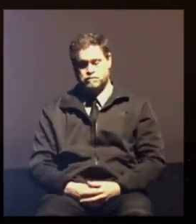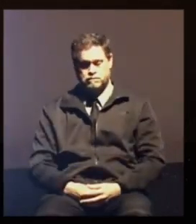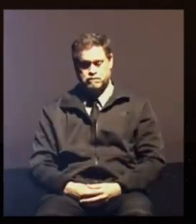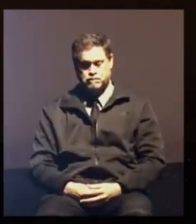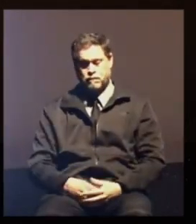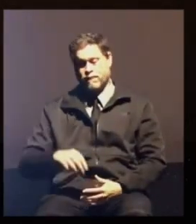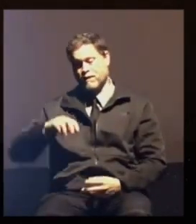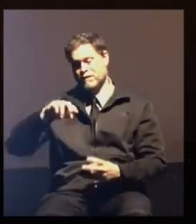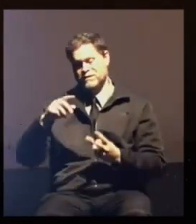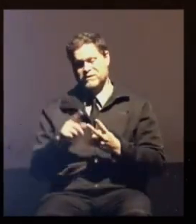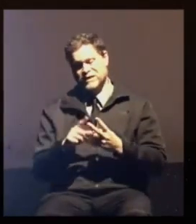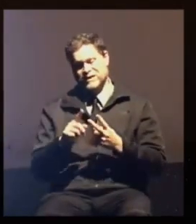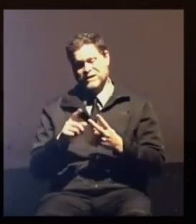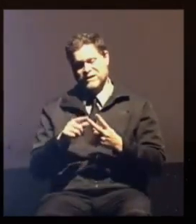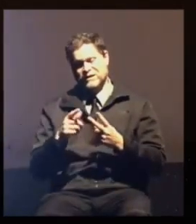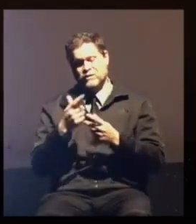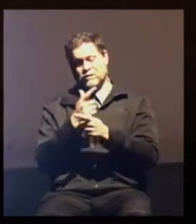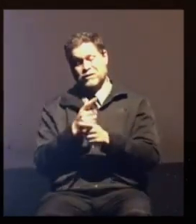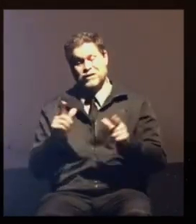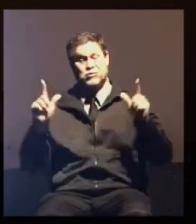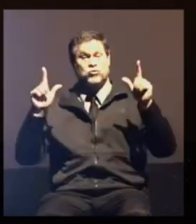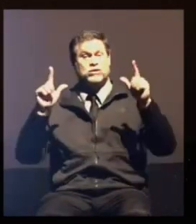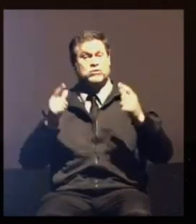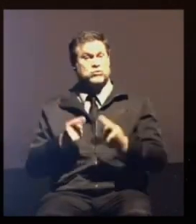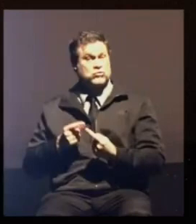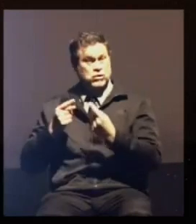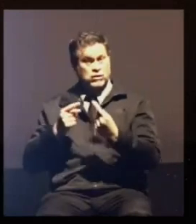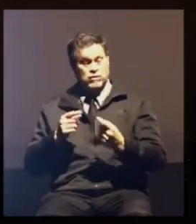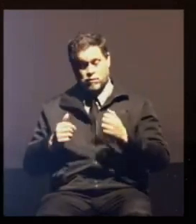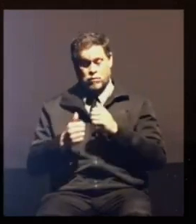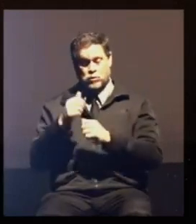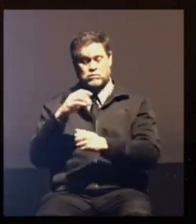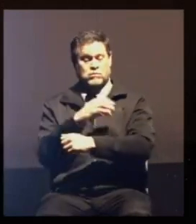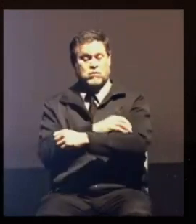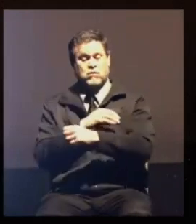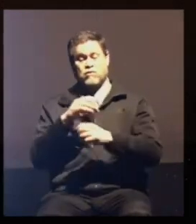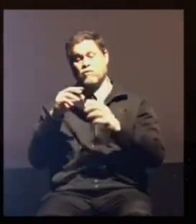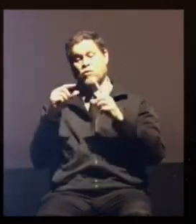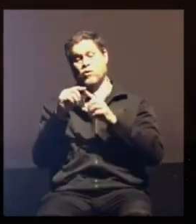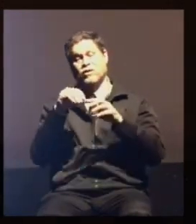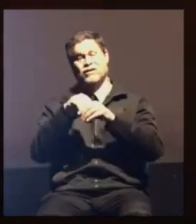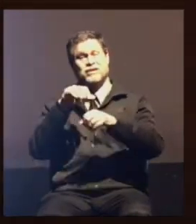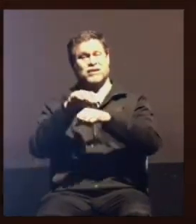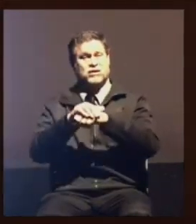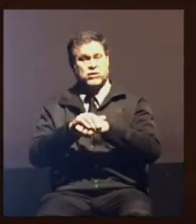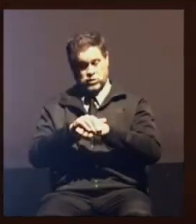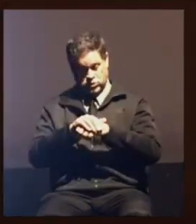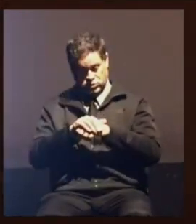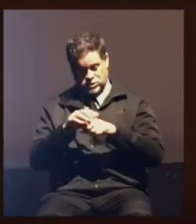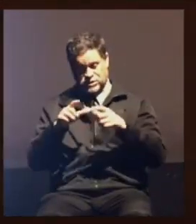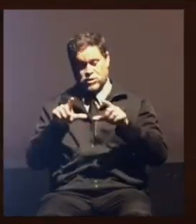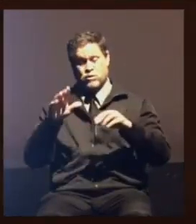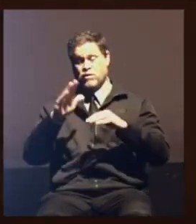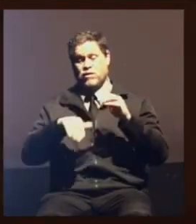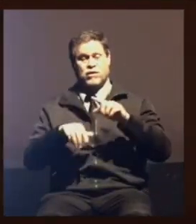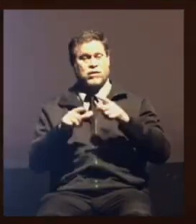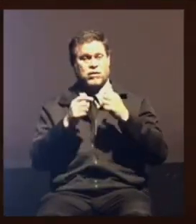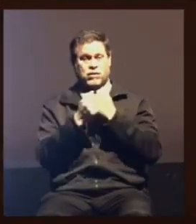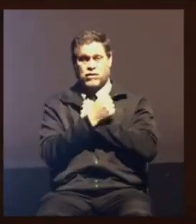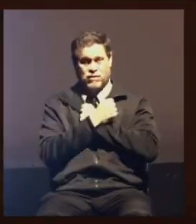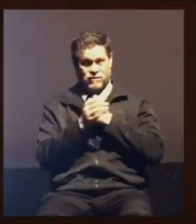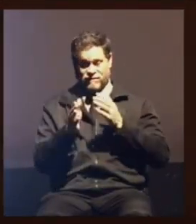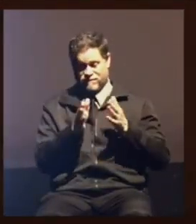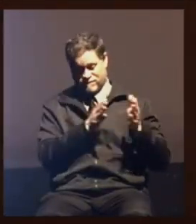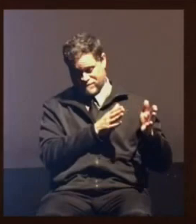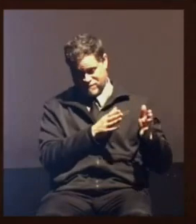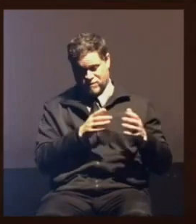The second thing to liberate the struggle can be found in the most powerful word in the English language other than love. The word